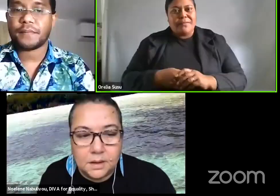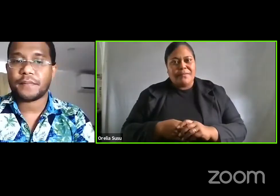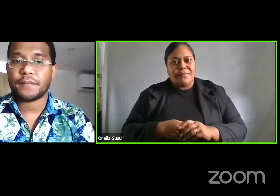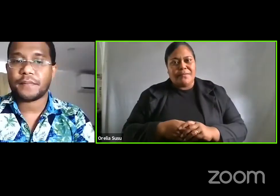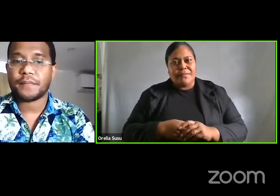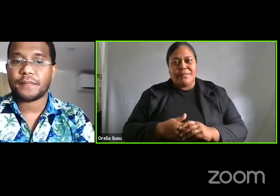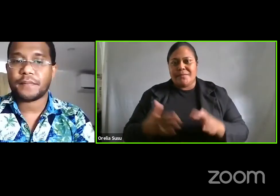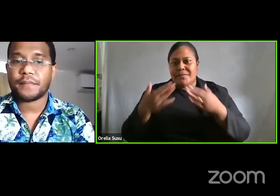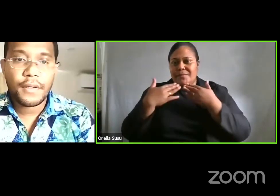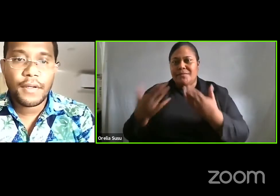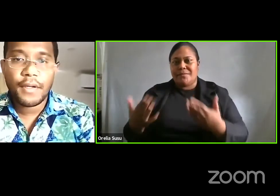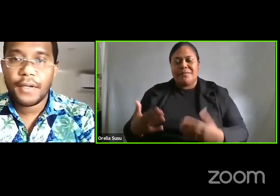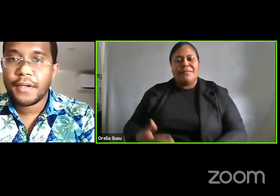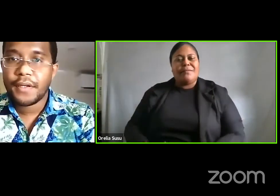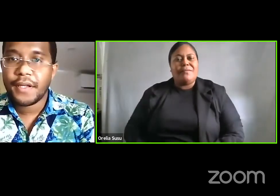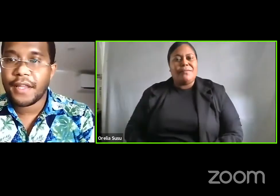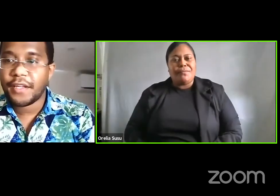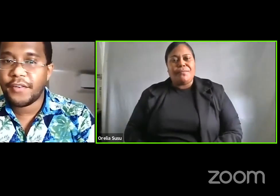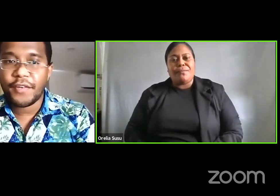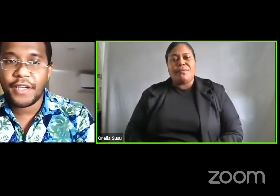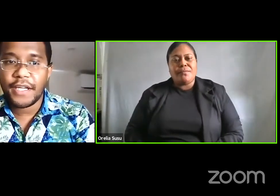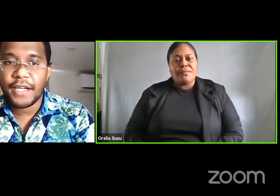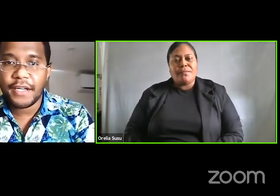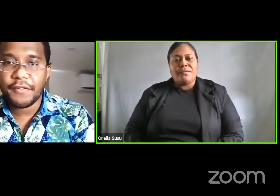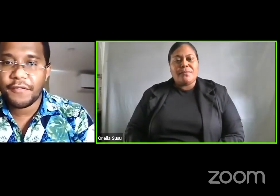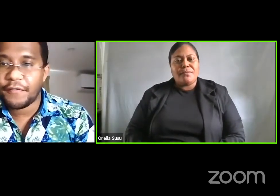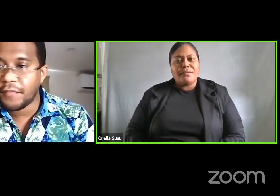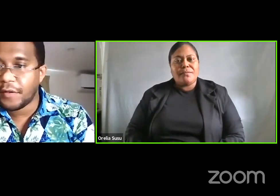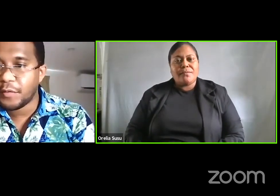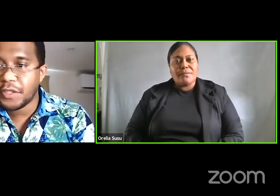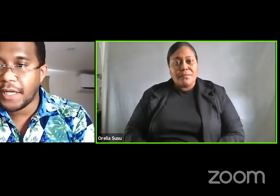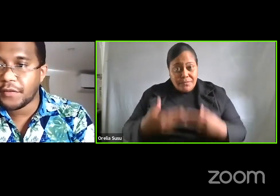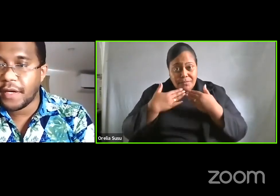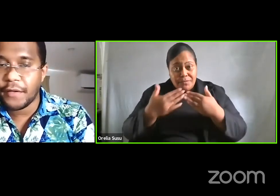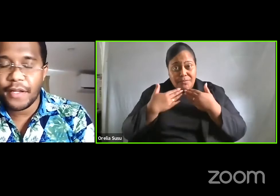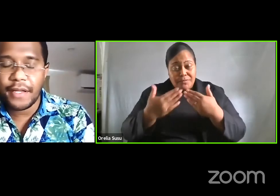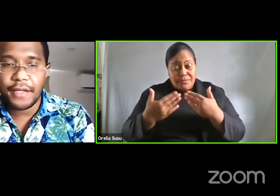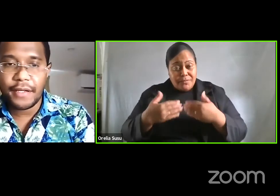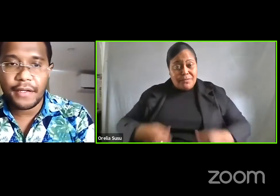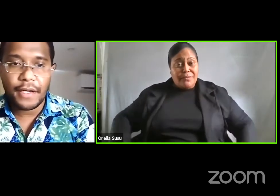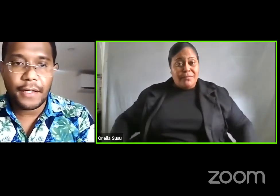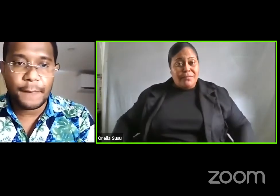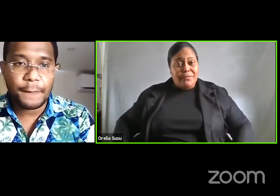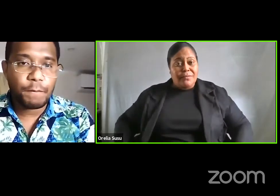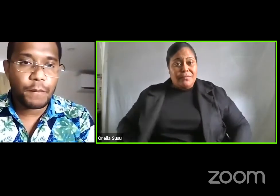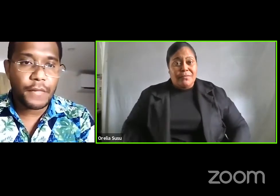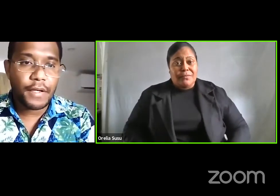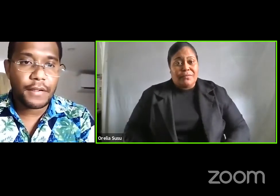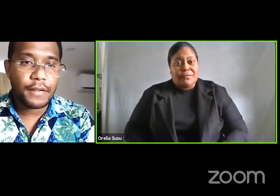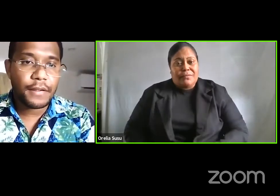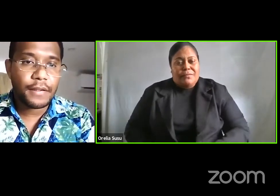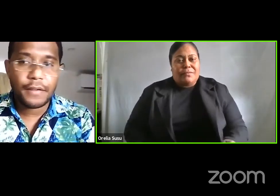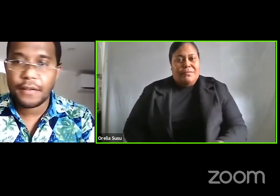thank you nolene uh viva would you like to add on there um